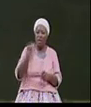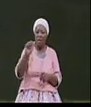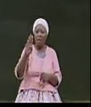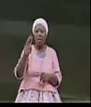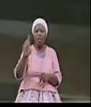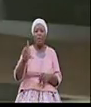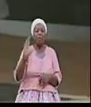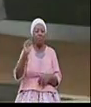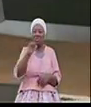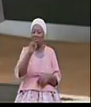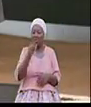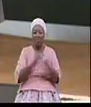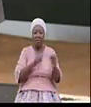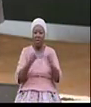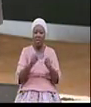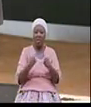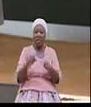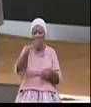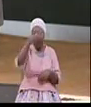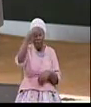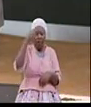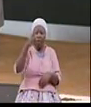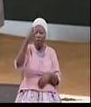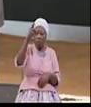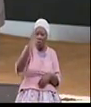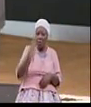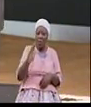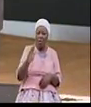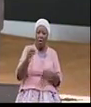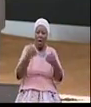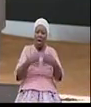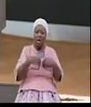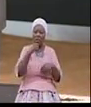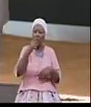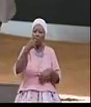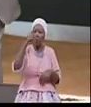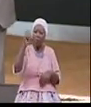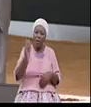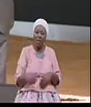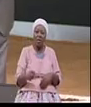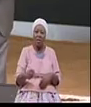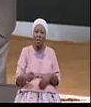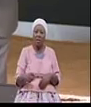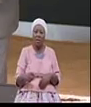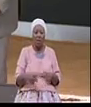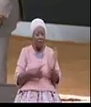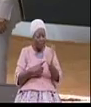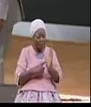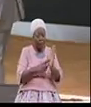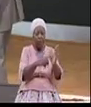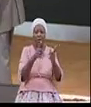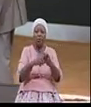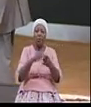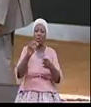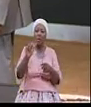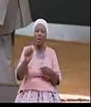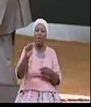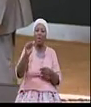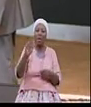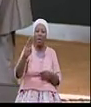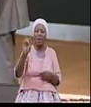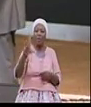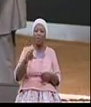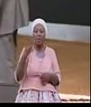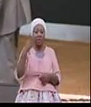will not fight, because God had not commanded, revealed to Abel. Look at what Cain